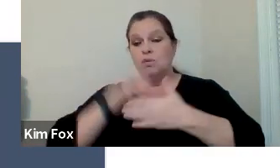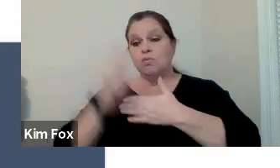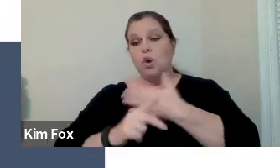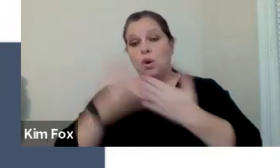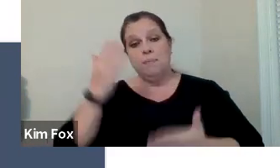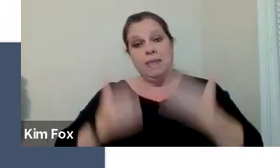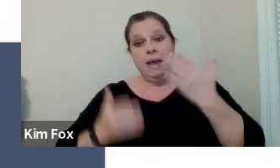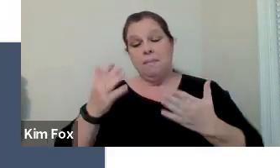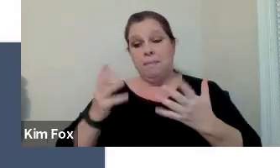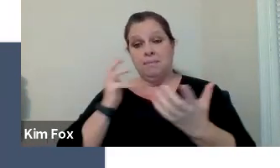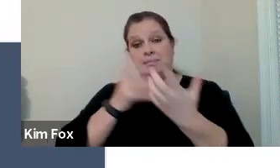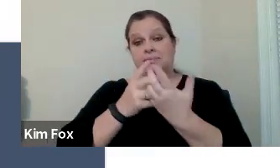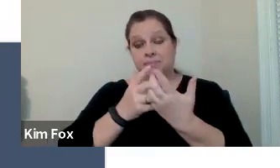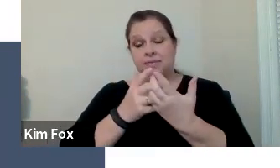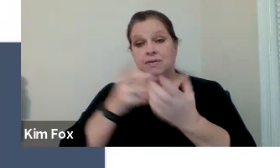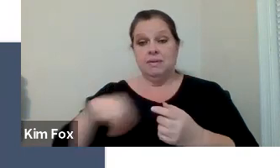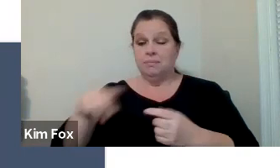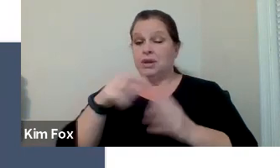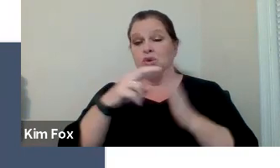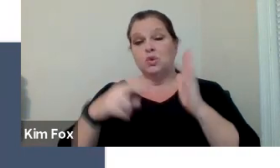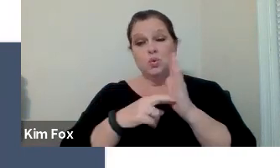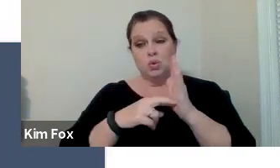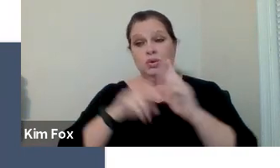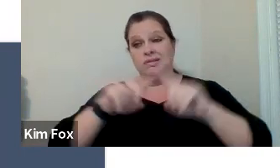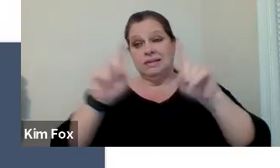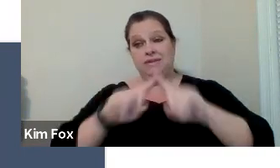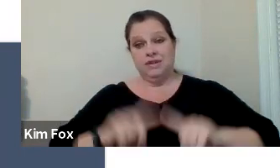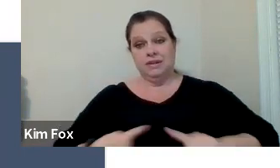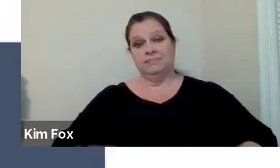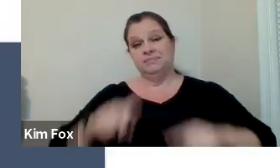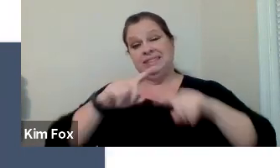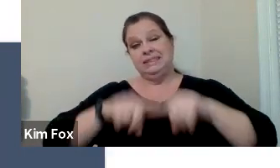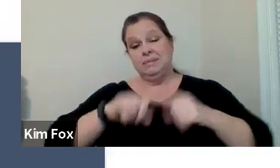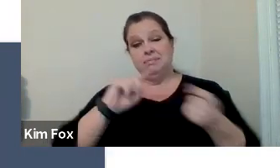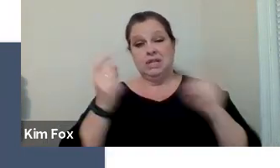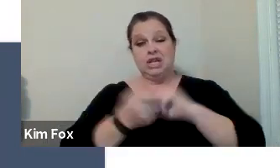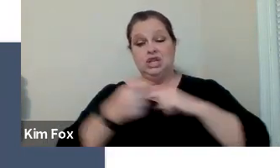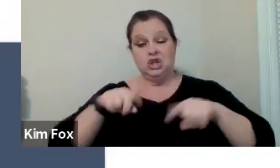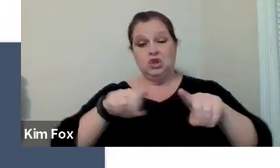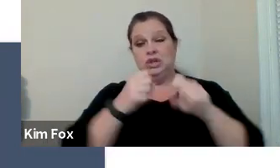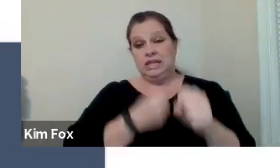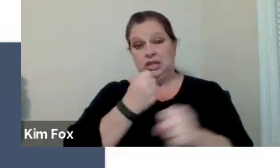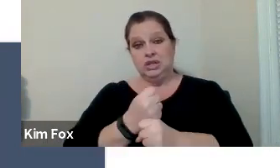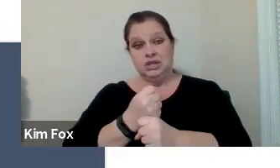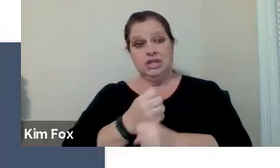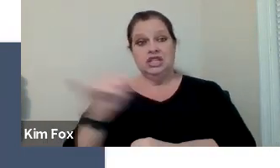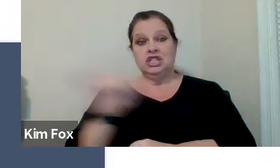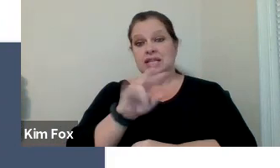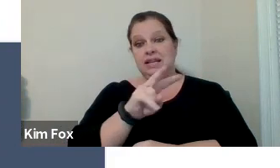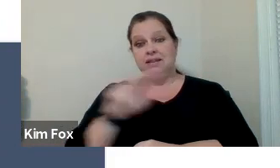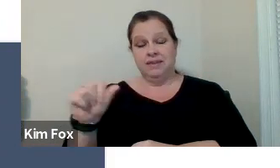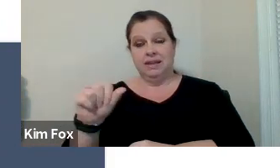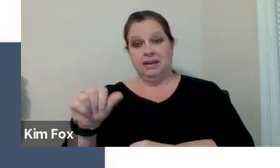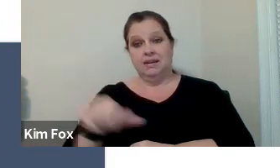again, each of the rules and regulations are different, and sometimes they change over the years, just like the VA. Other